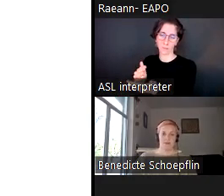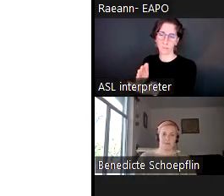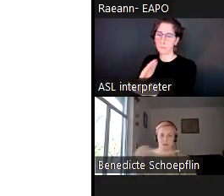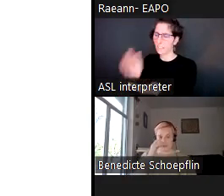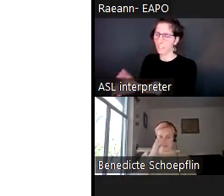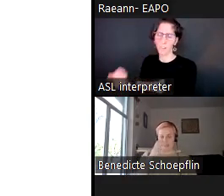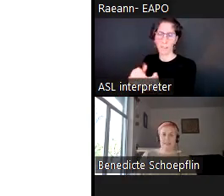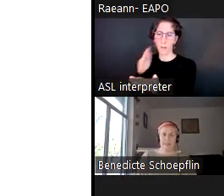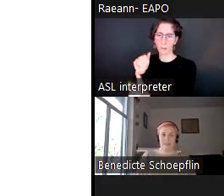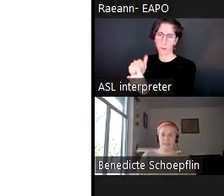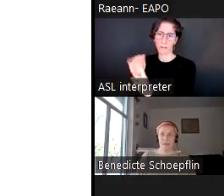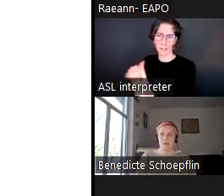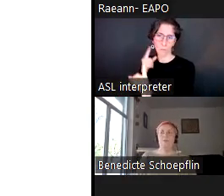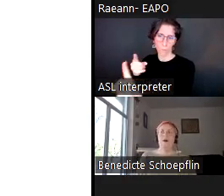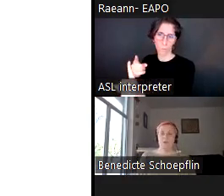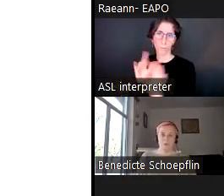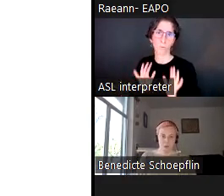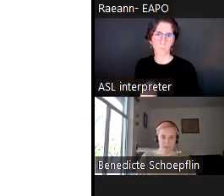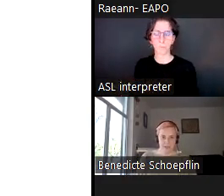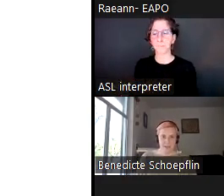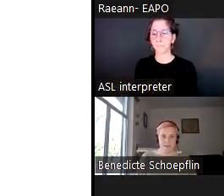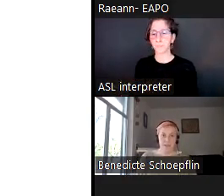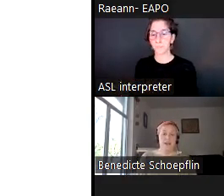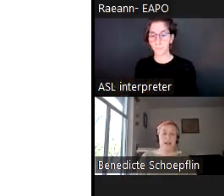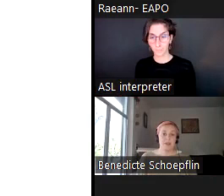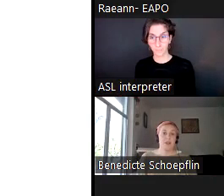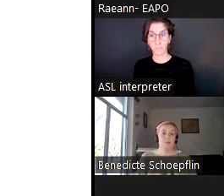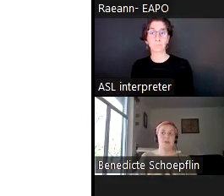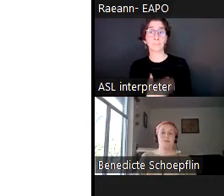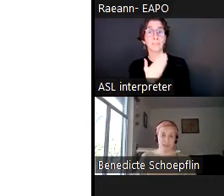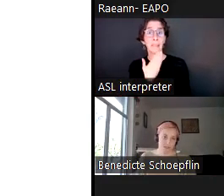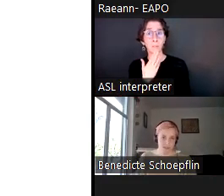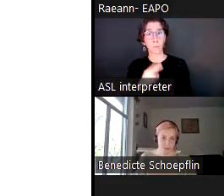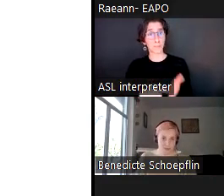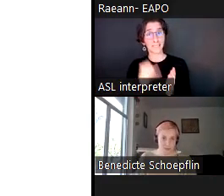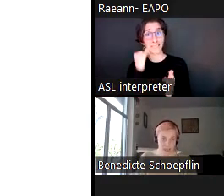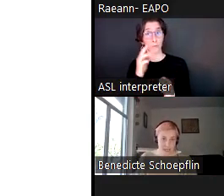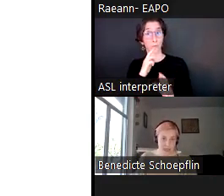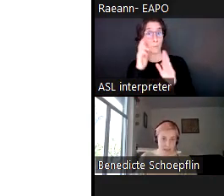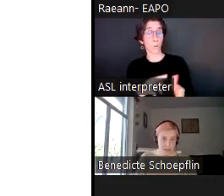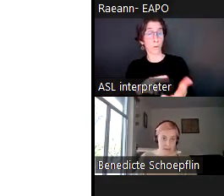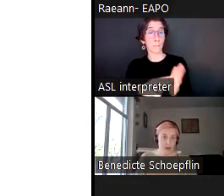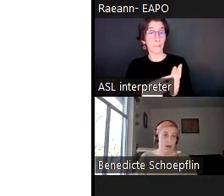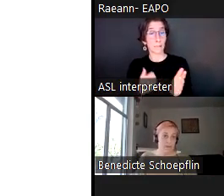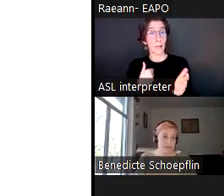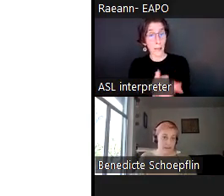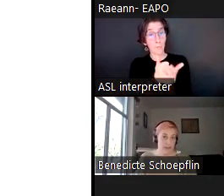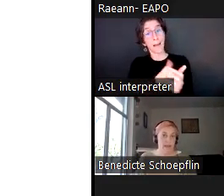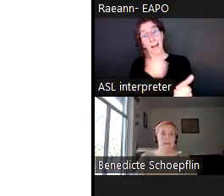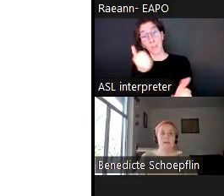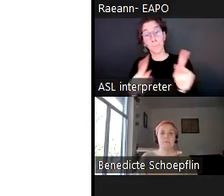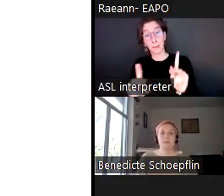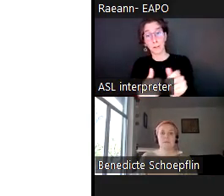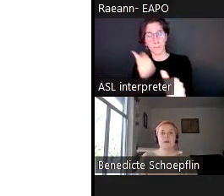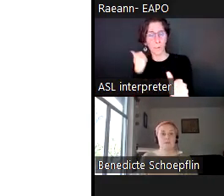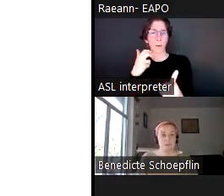Thank you very much. So basically, by reporting, they're helping prevent other people from getting harmed the same way,